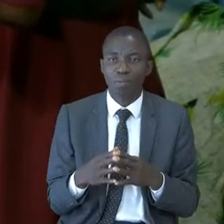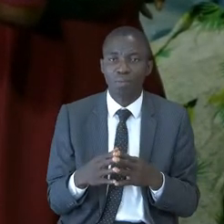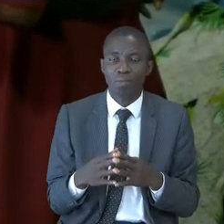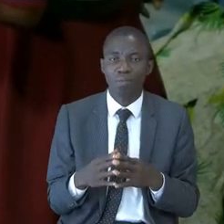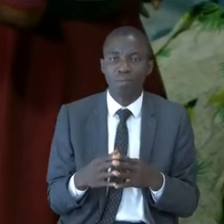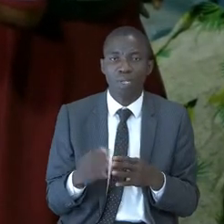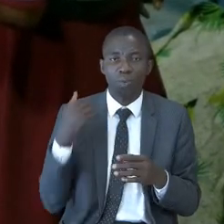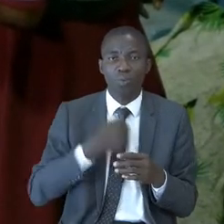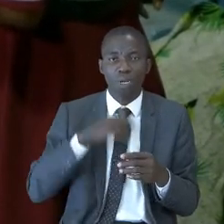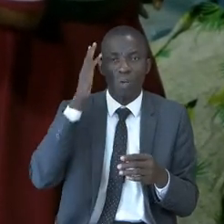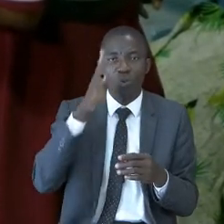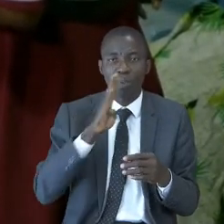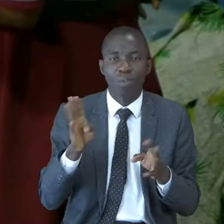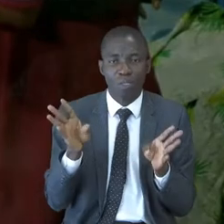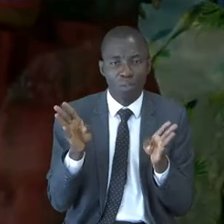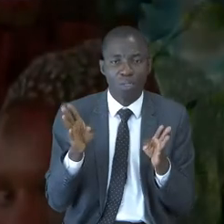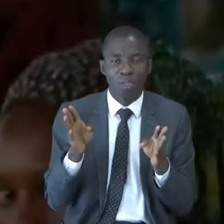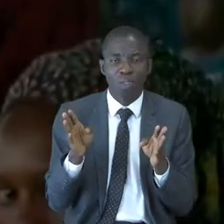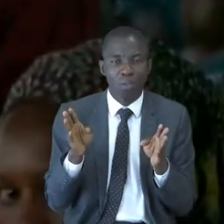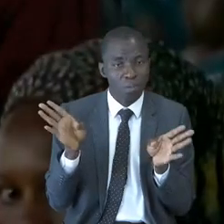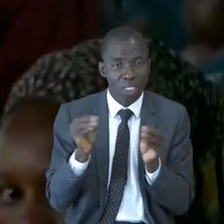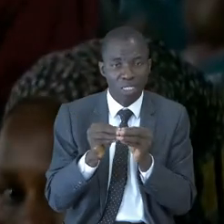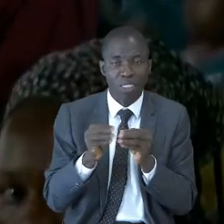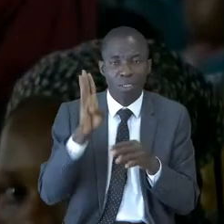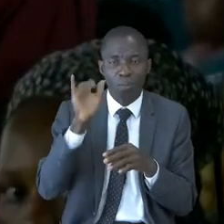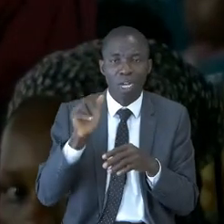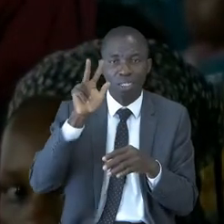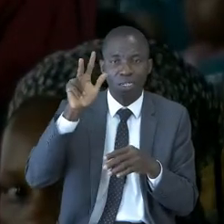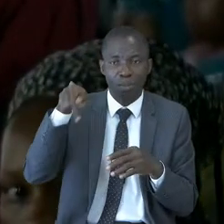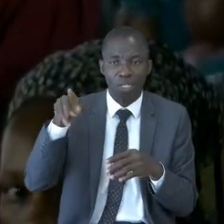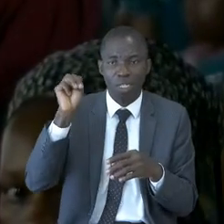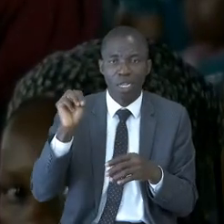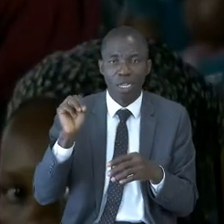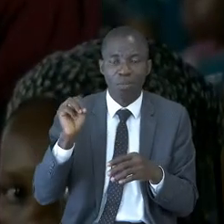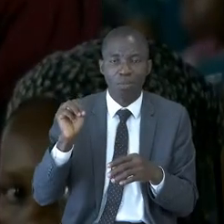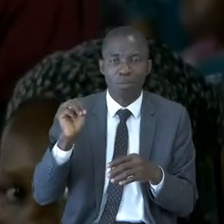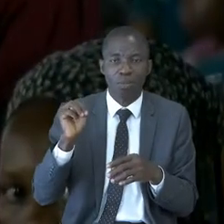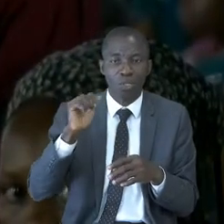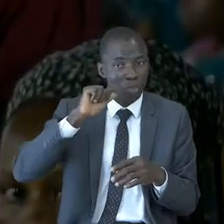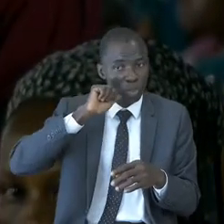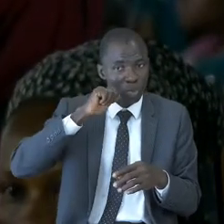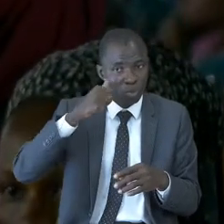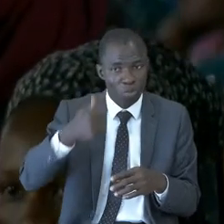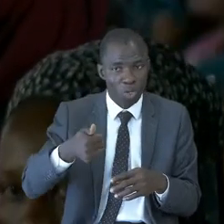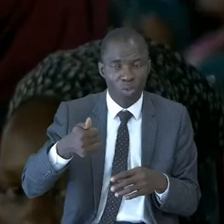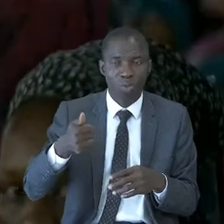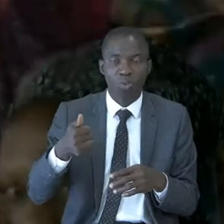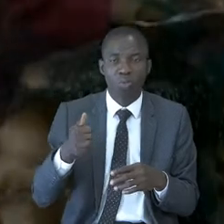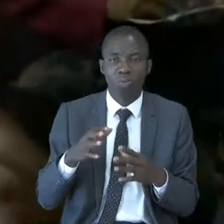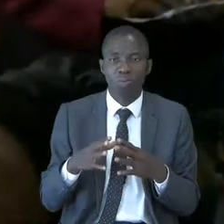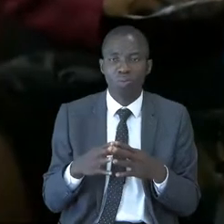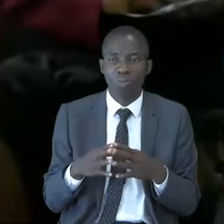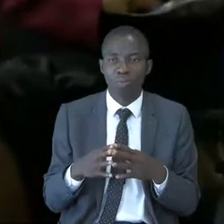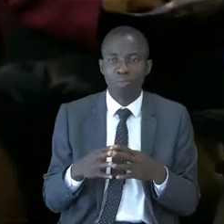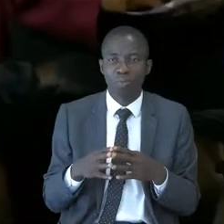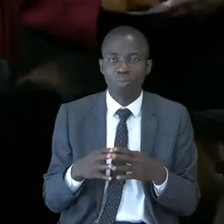we'll be meeting by 3 p.m. at the classrooms behind the congregation